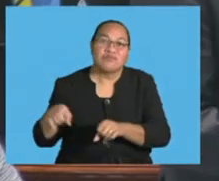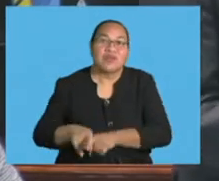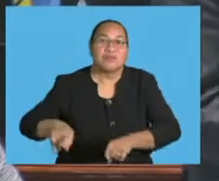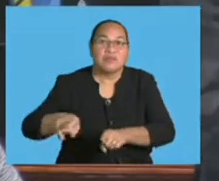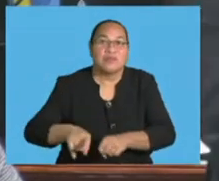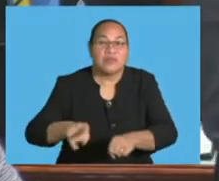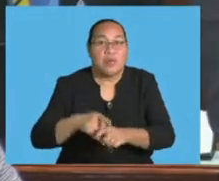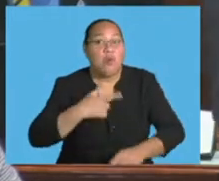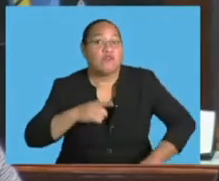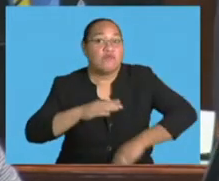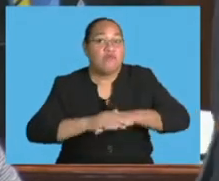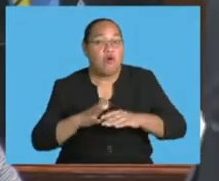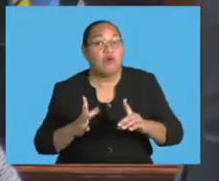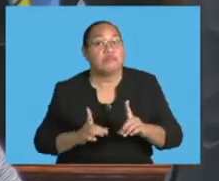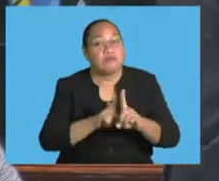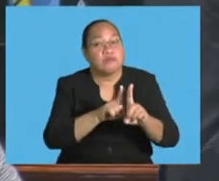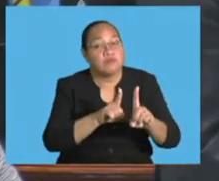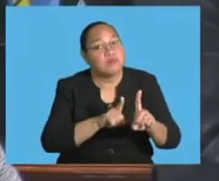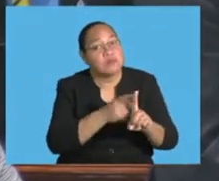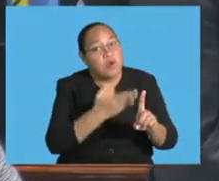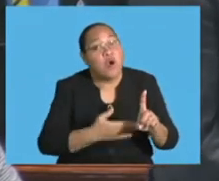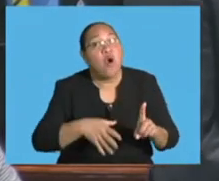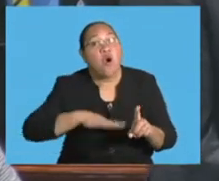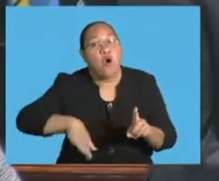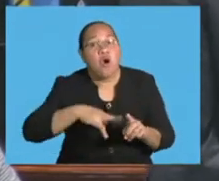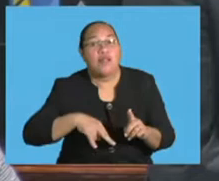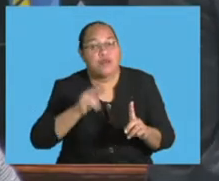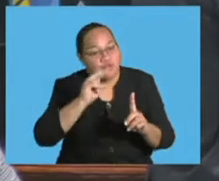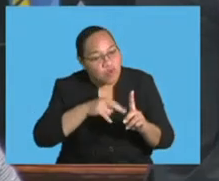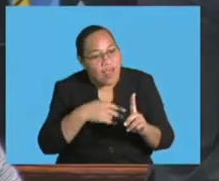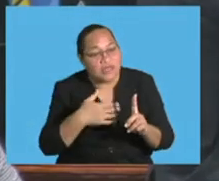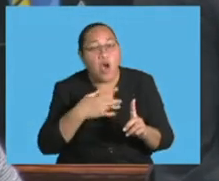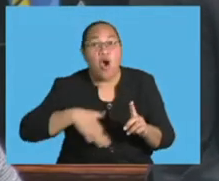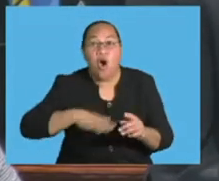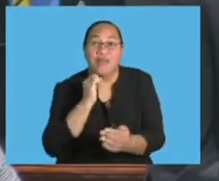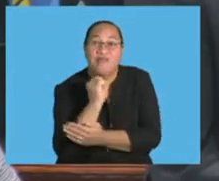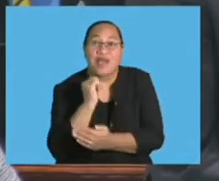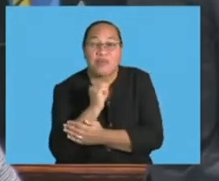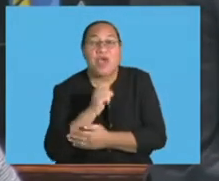full compliance of all the requirements, World Rugby continues to